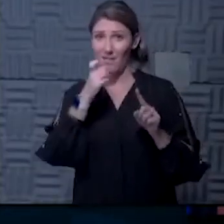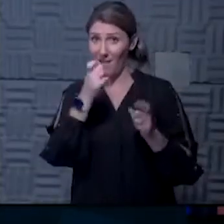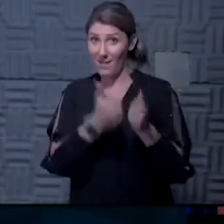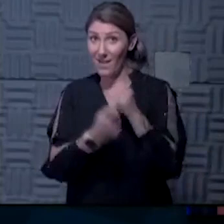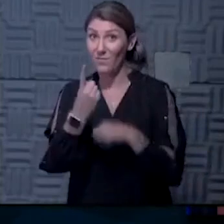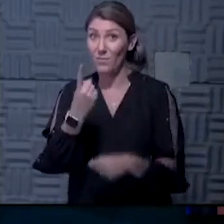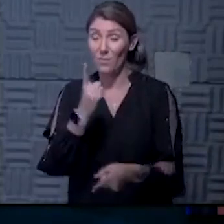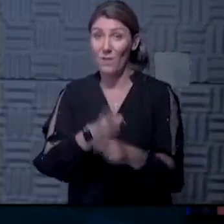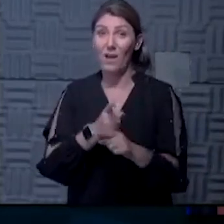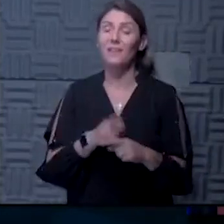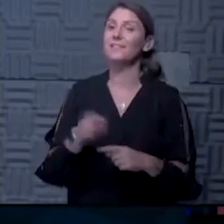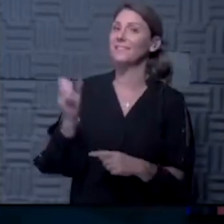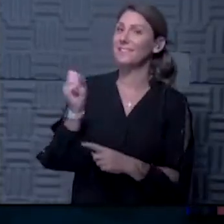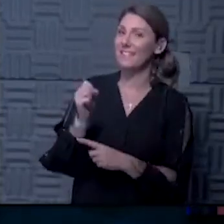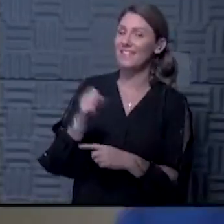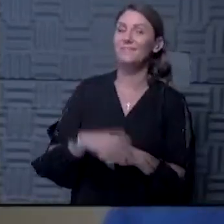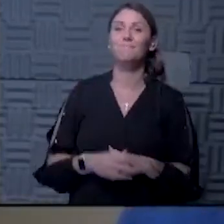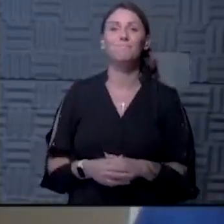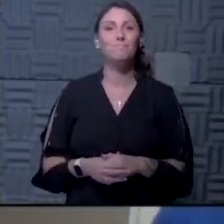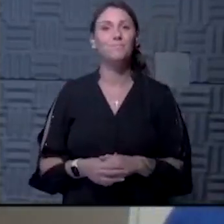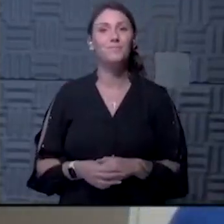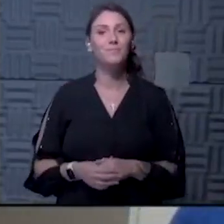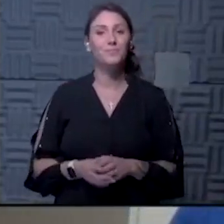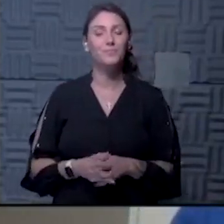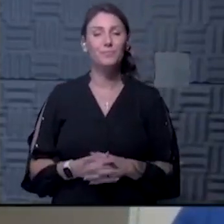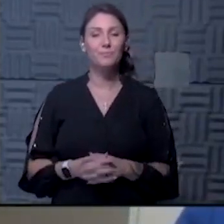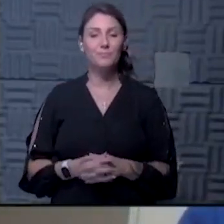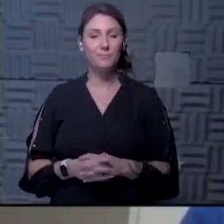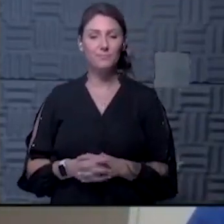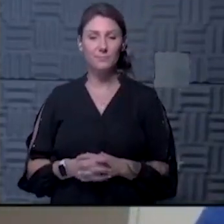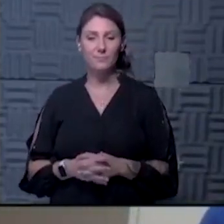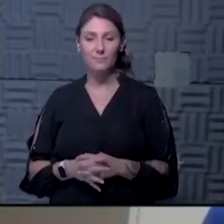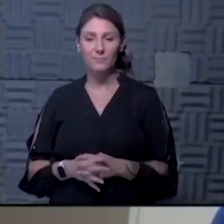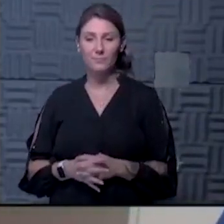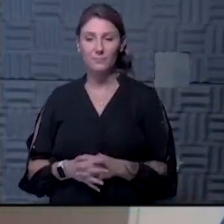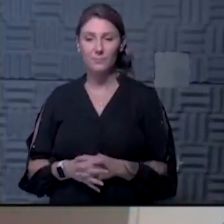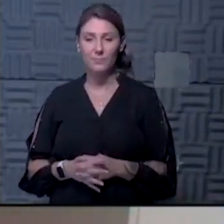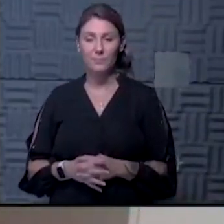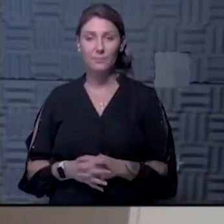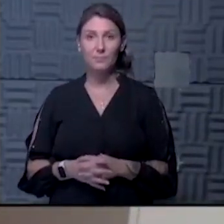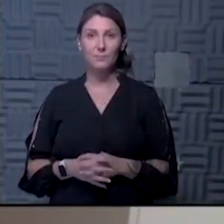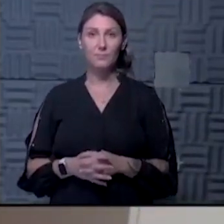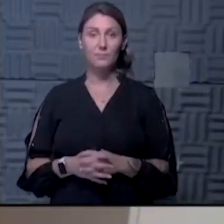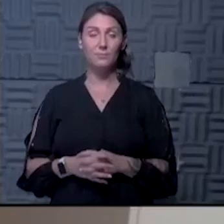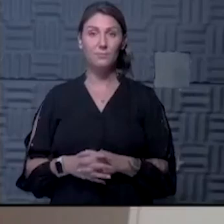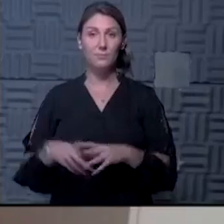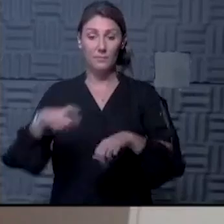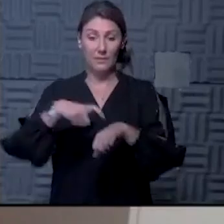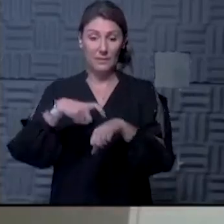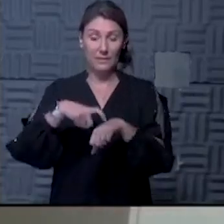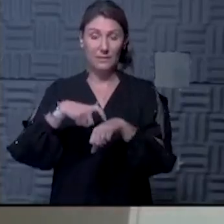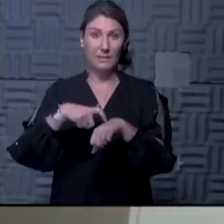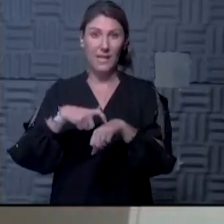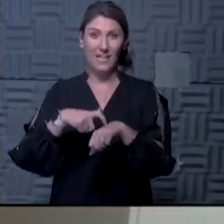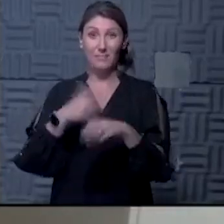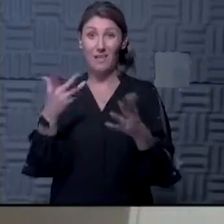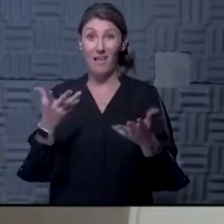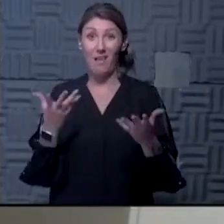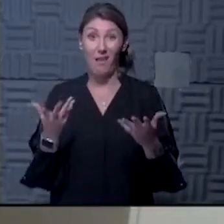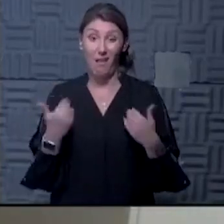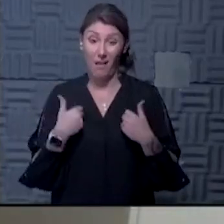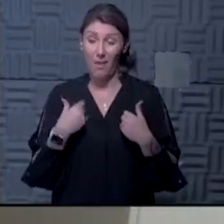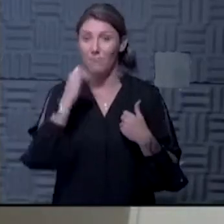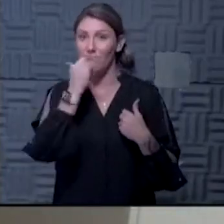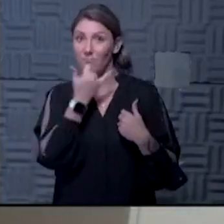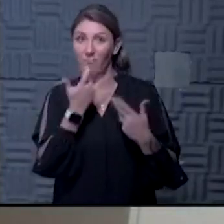measures. Yeah. So the times that we ran into some problems, it was because guys were